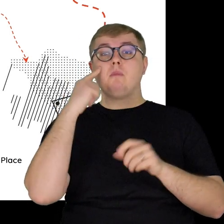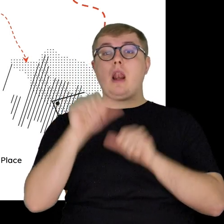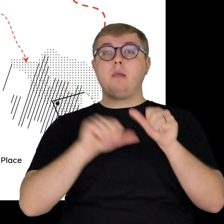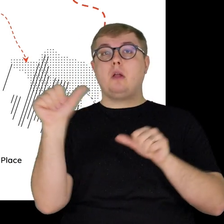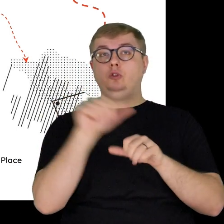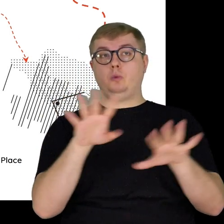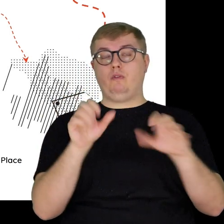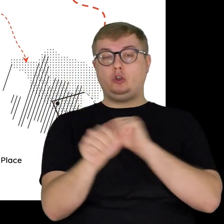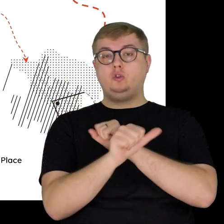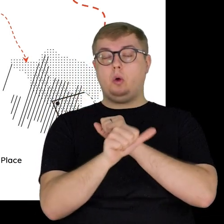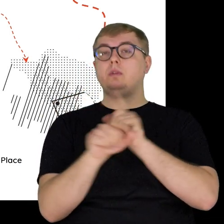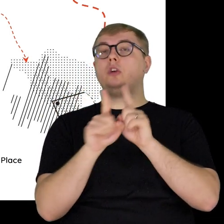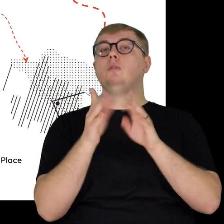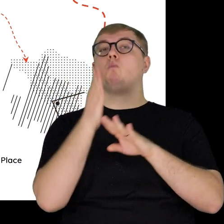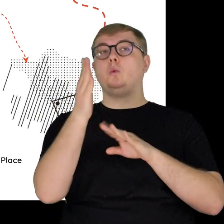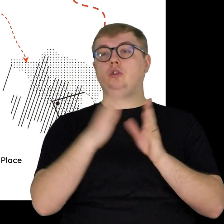Obviously, we